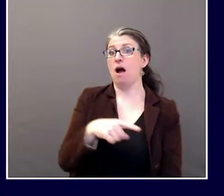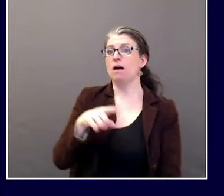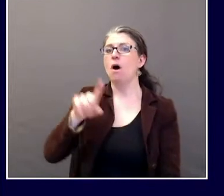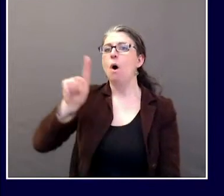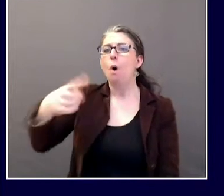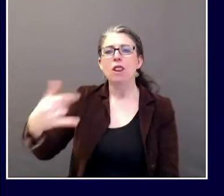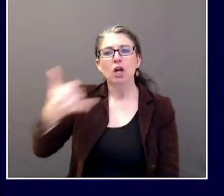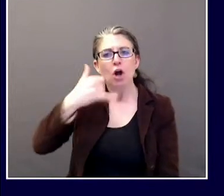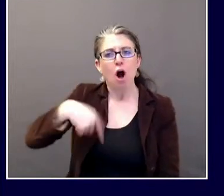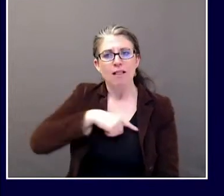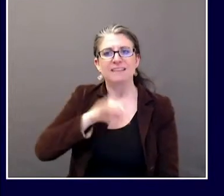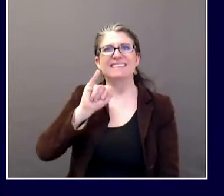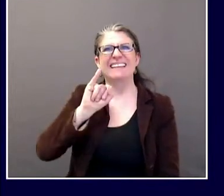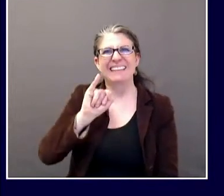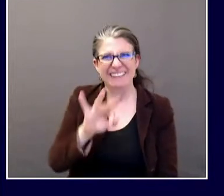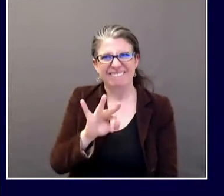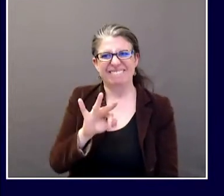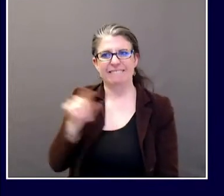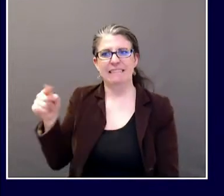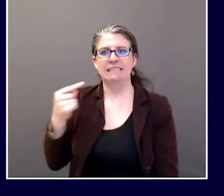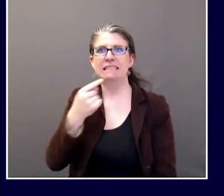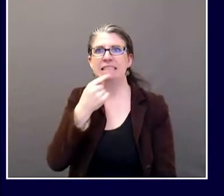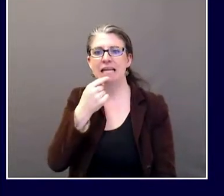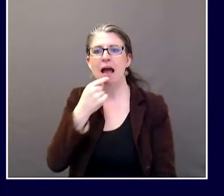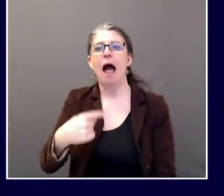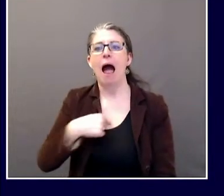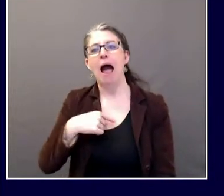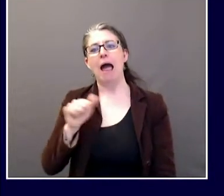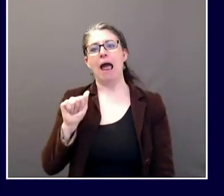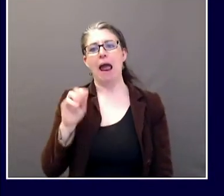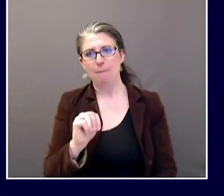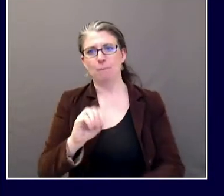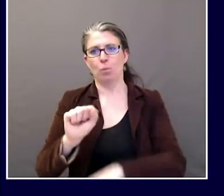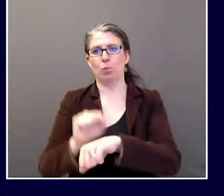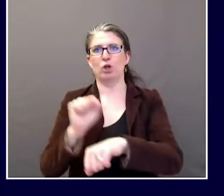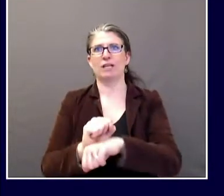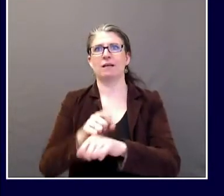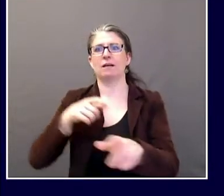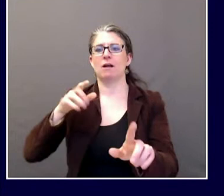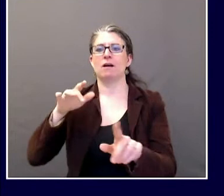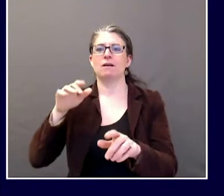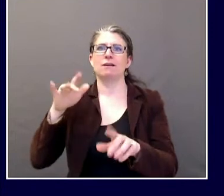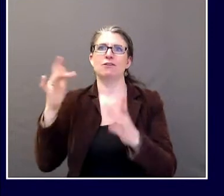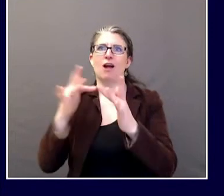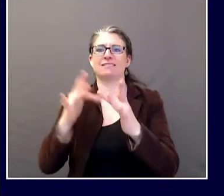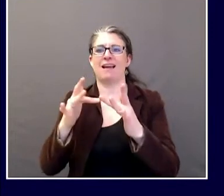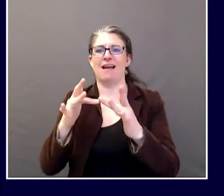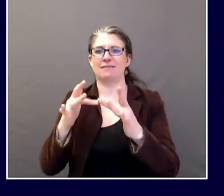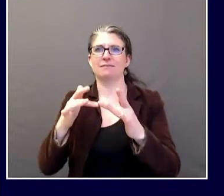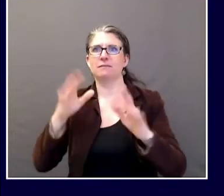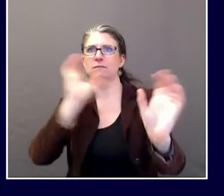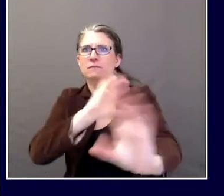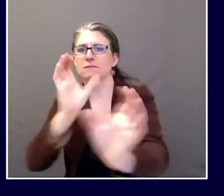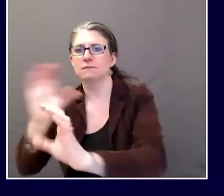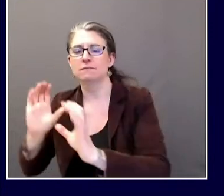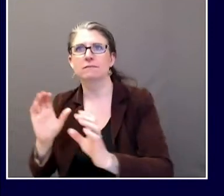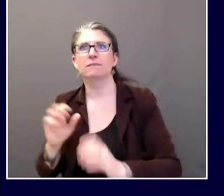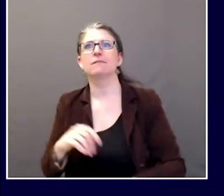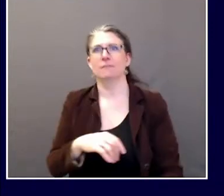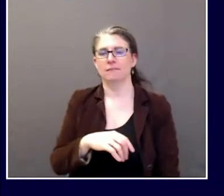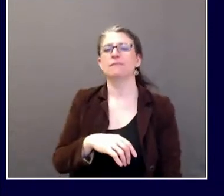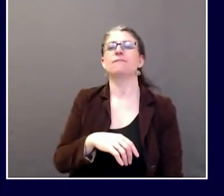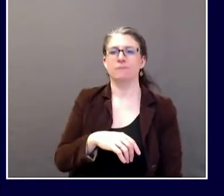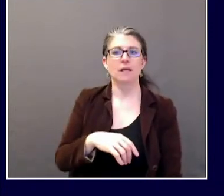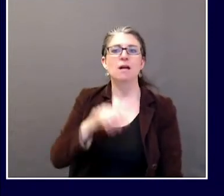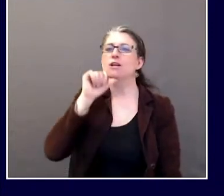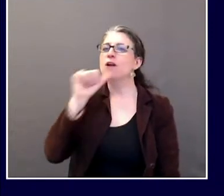them to the facility where they should be registering? Great question, Amy. So it's going to be a registration system. It's